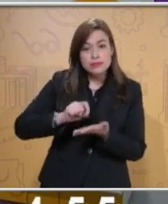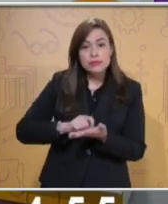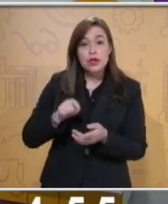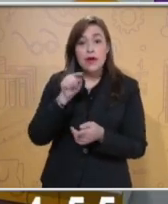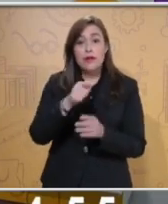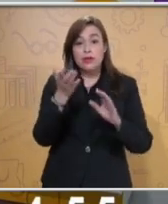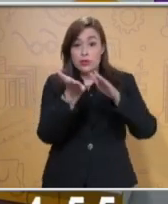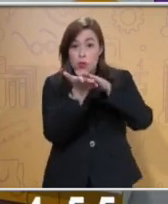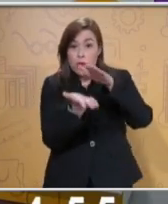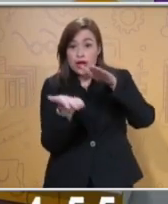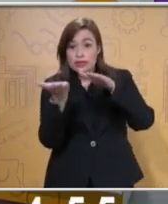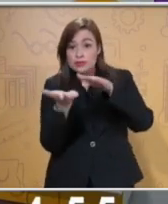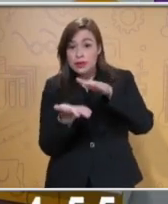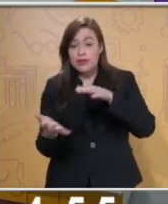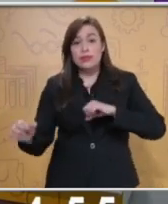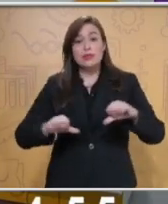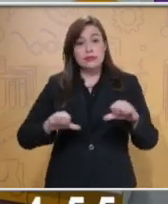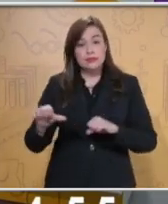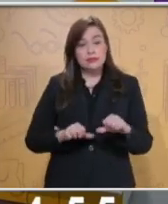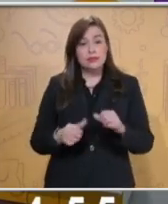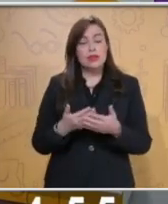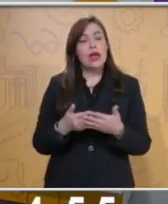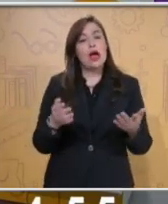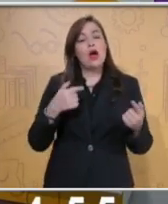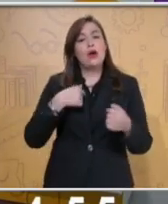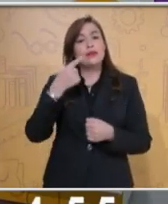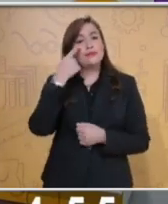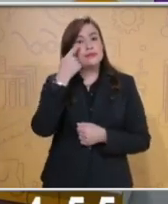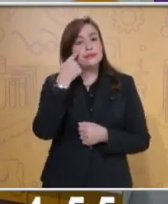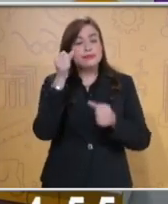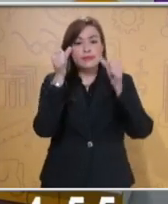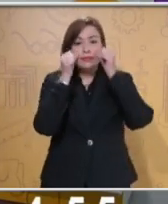folder, okay? Now, pay attention to this.